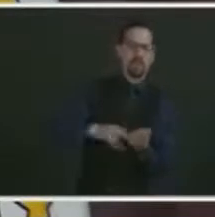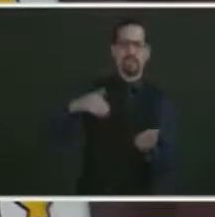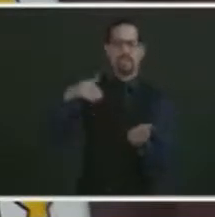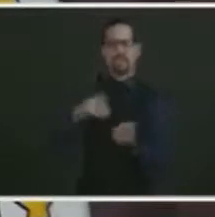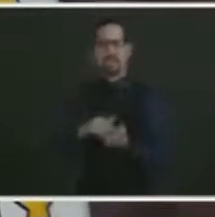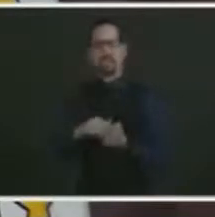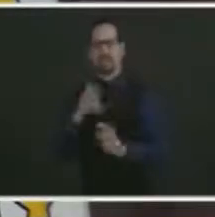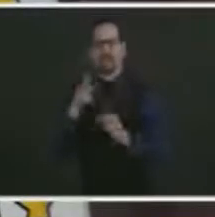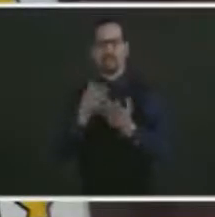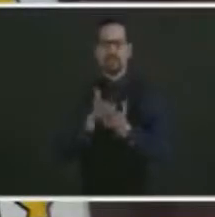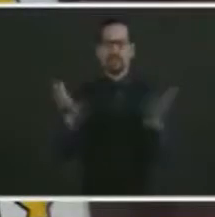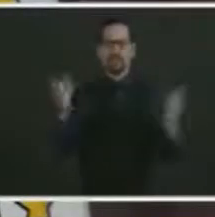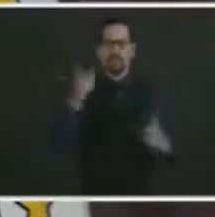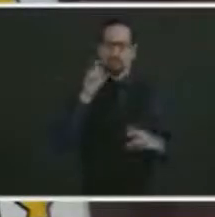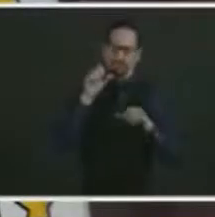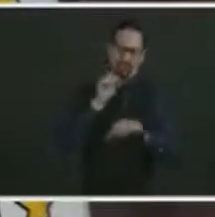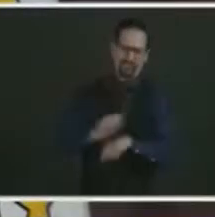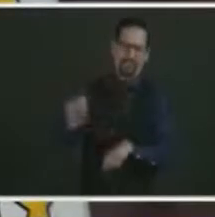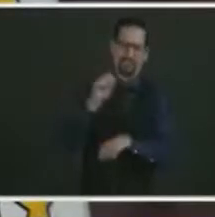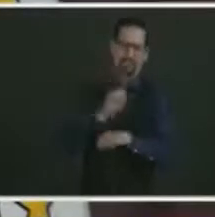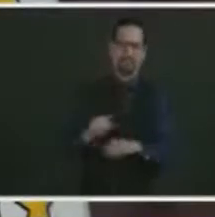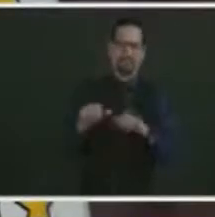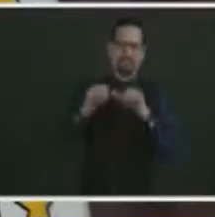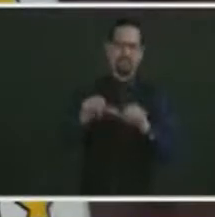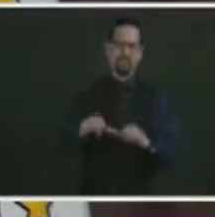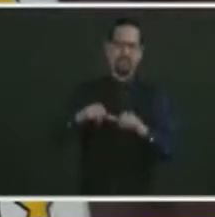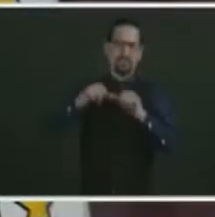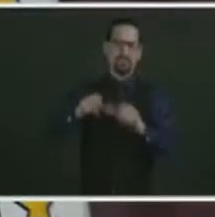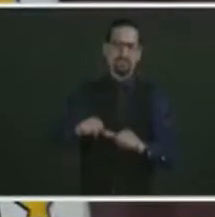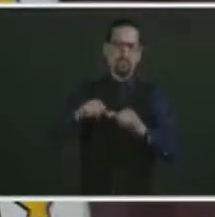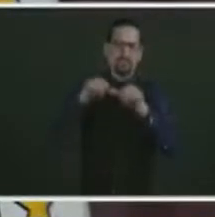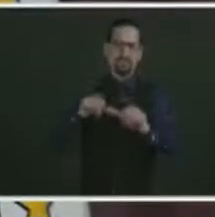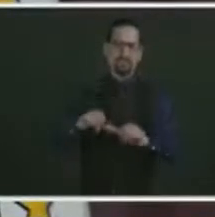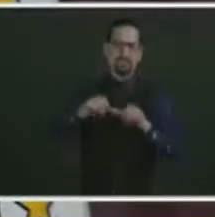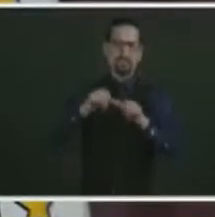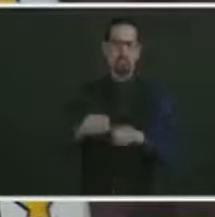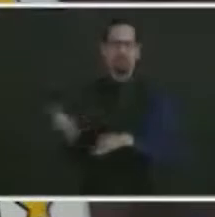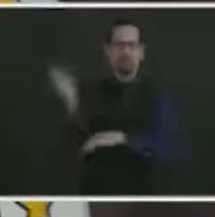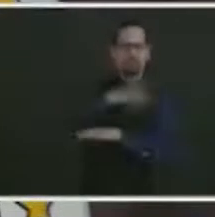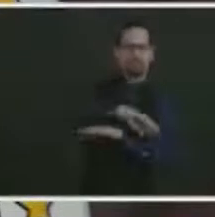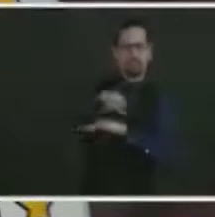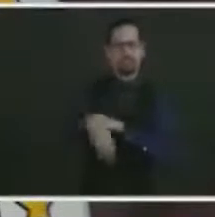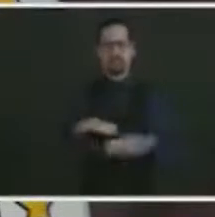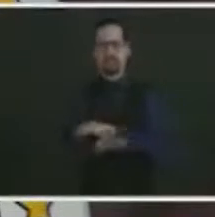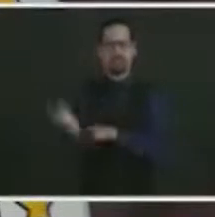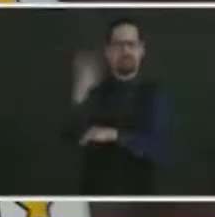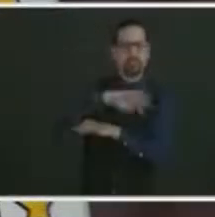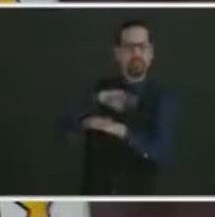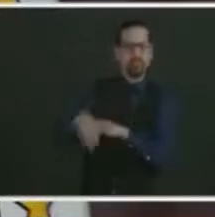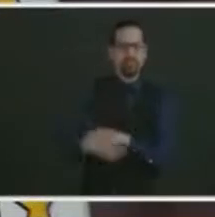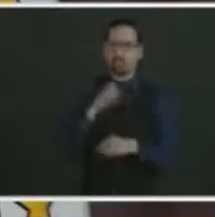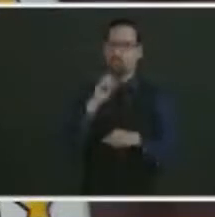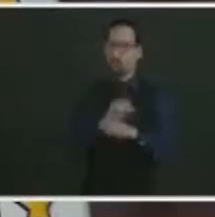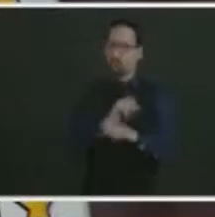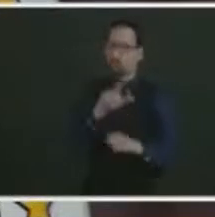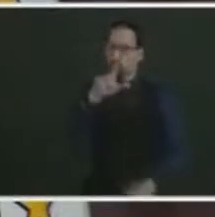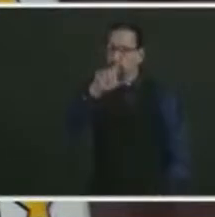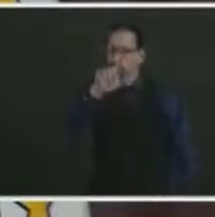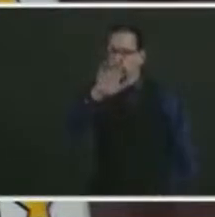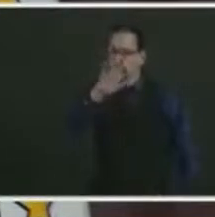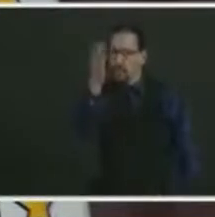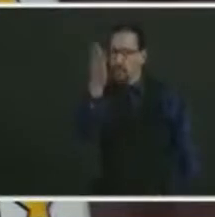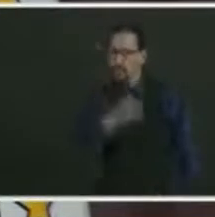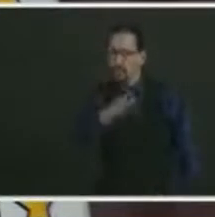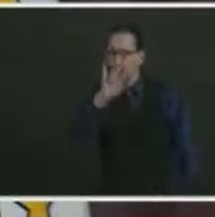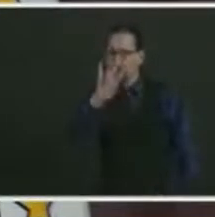full force around the clock, and I mean around the clock, to keep Rhode Islanders safe and